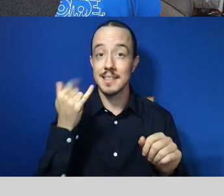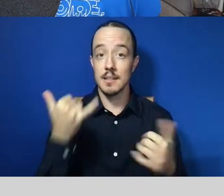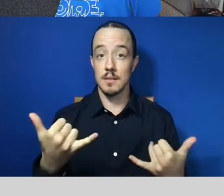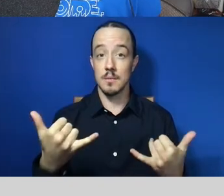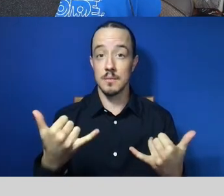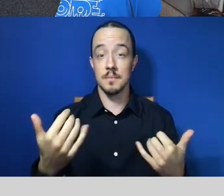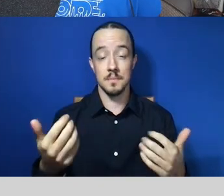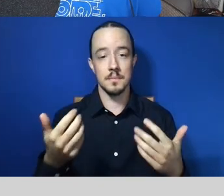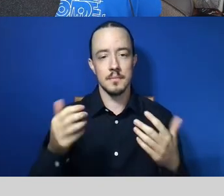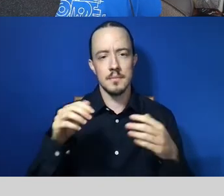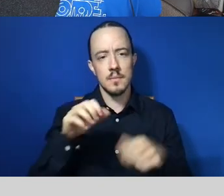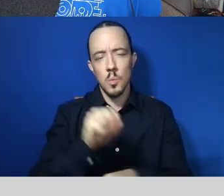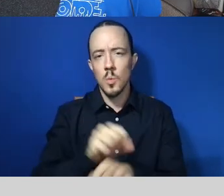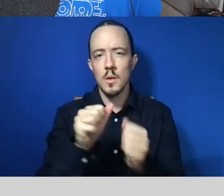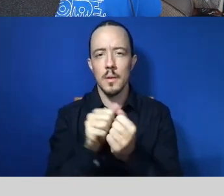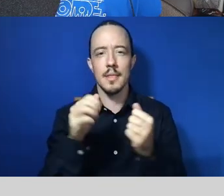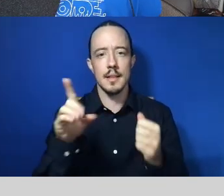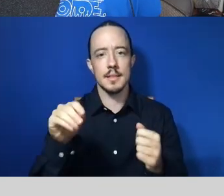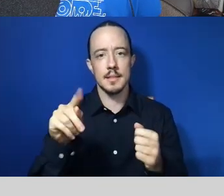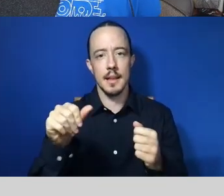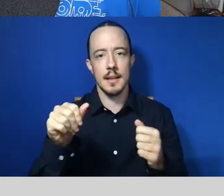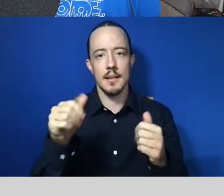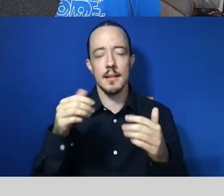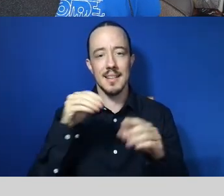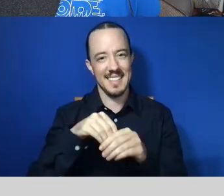So as you can see here, we're able to